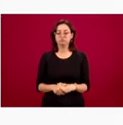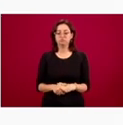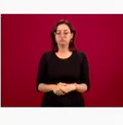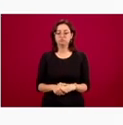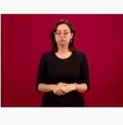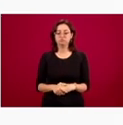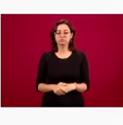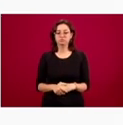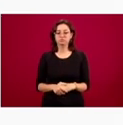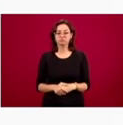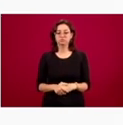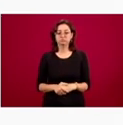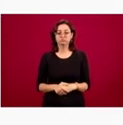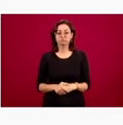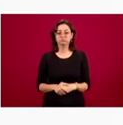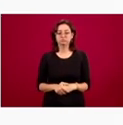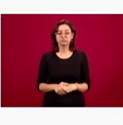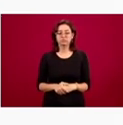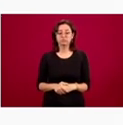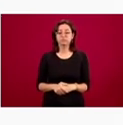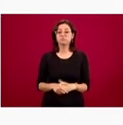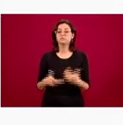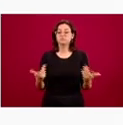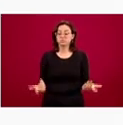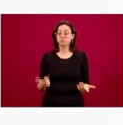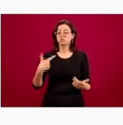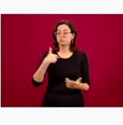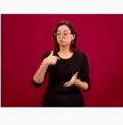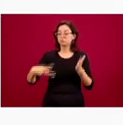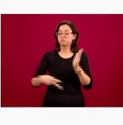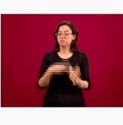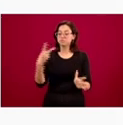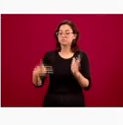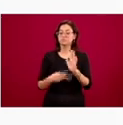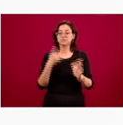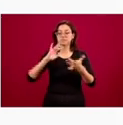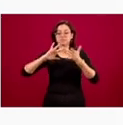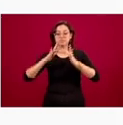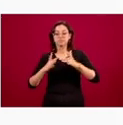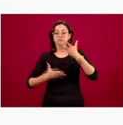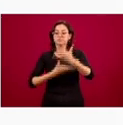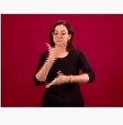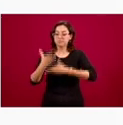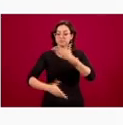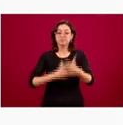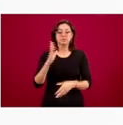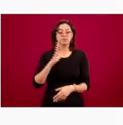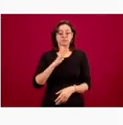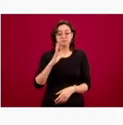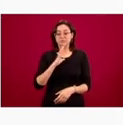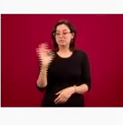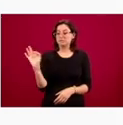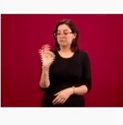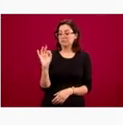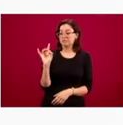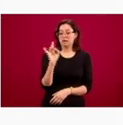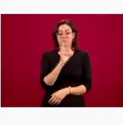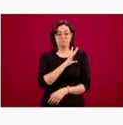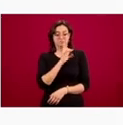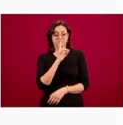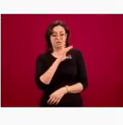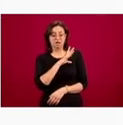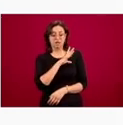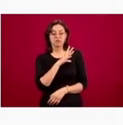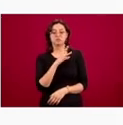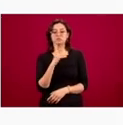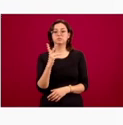into a spiral of shame and fear. So let's remember we all have a right to health and to